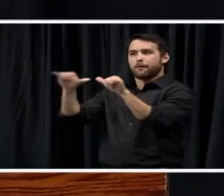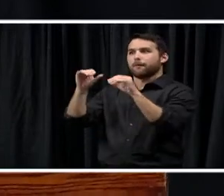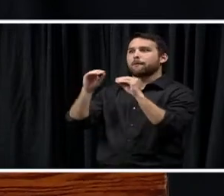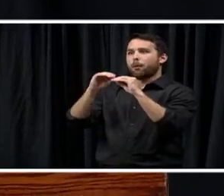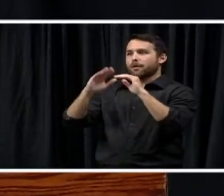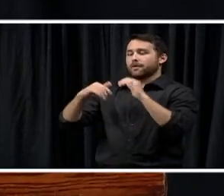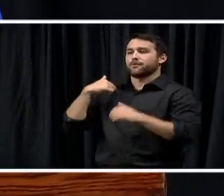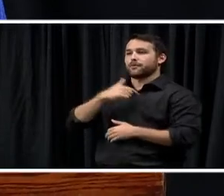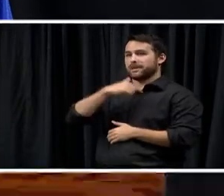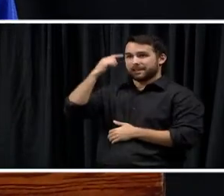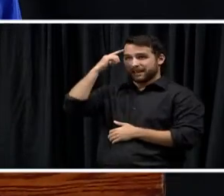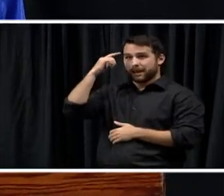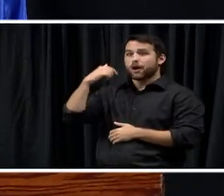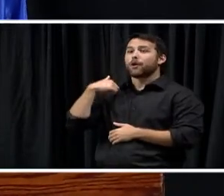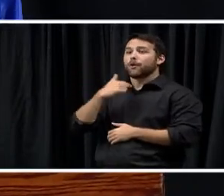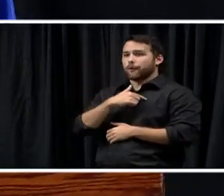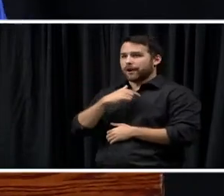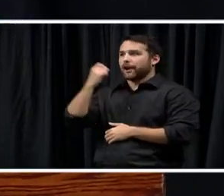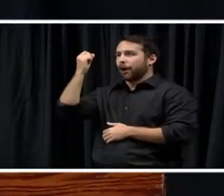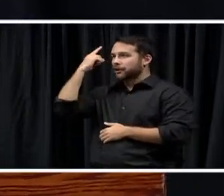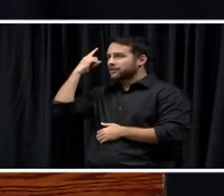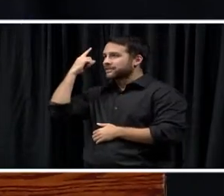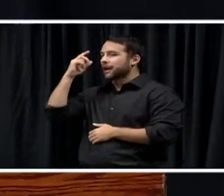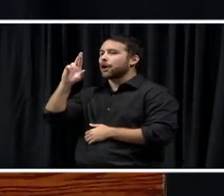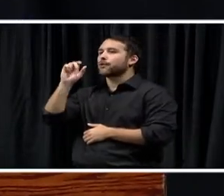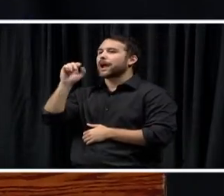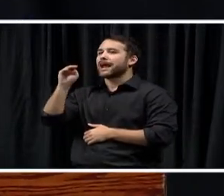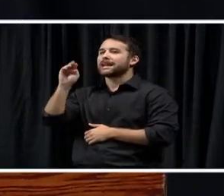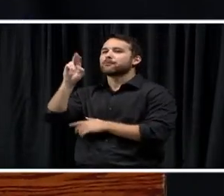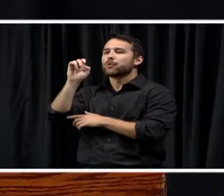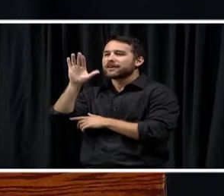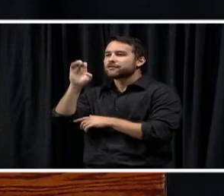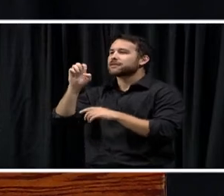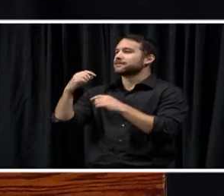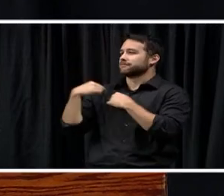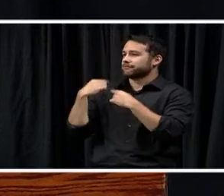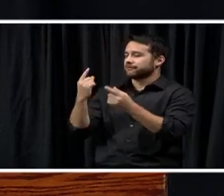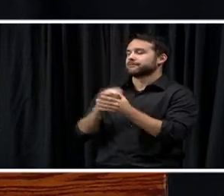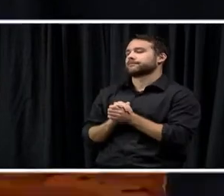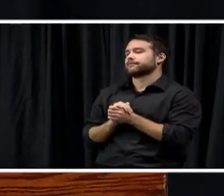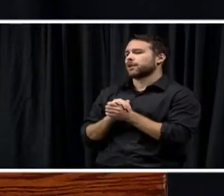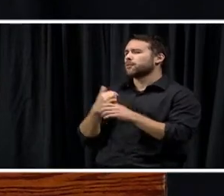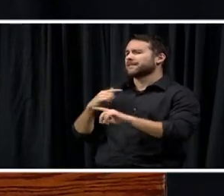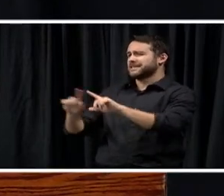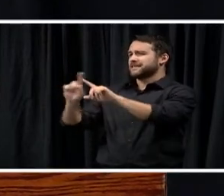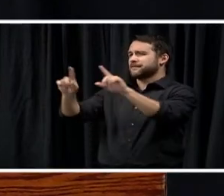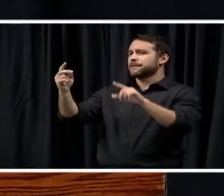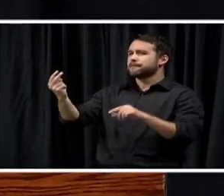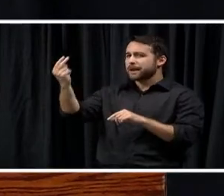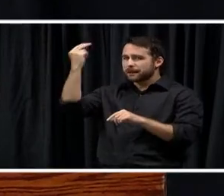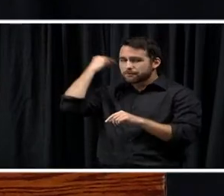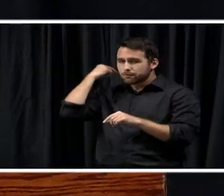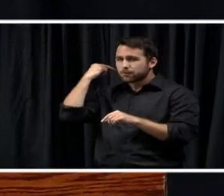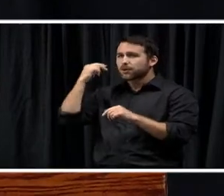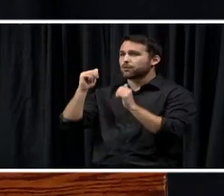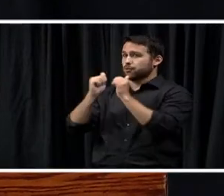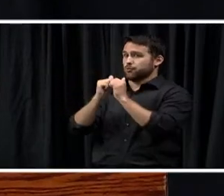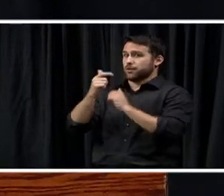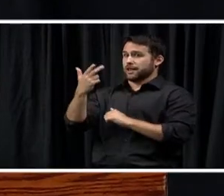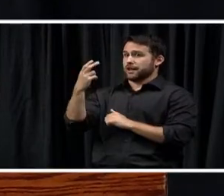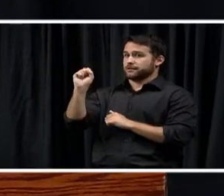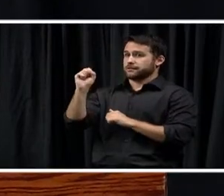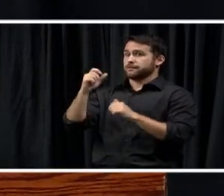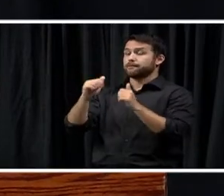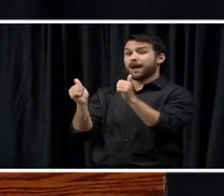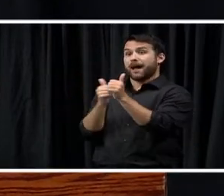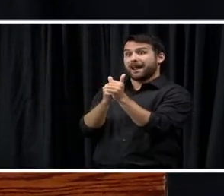of you have understood the random references I've made in the past 2 minutes. Although we all have different memories and experiences associated with high school, behind